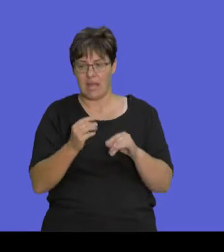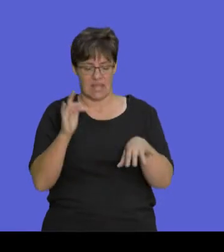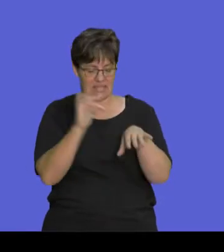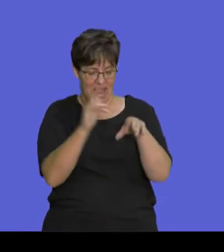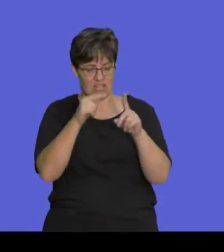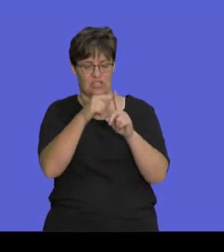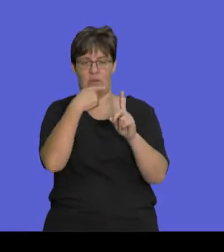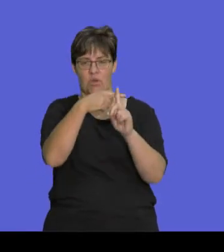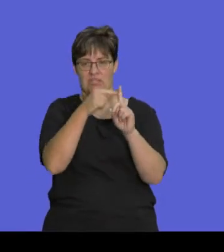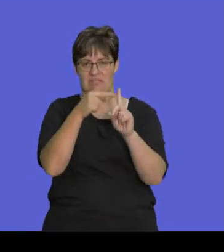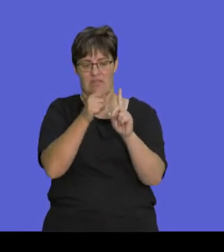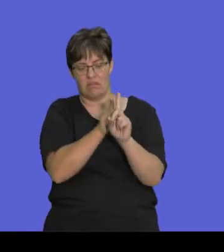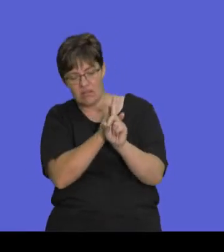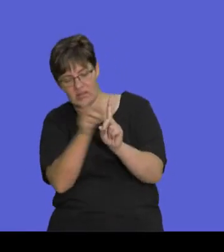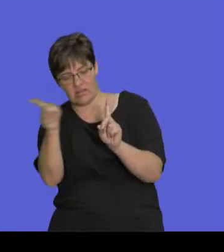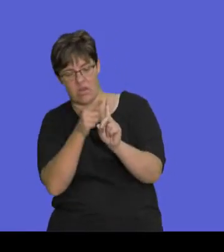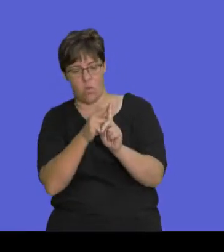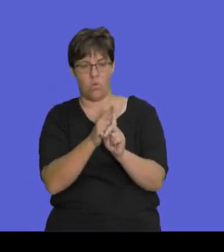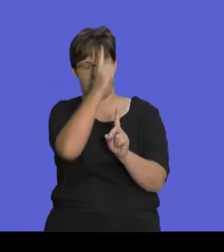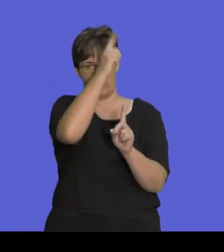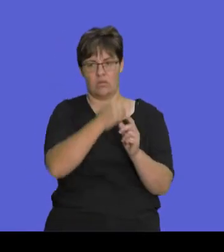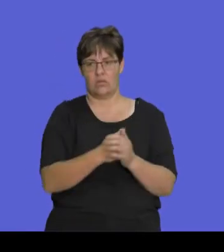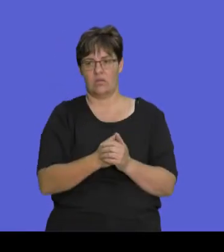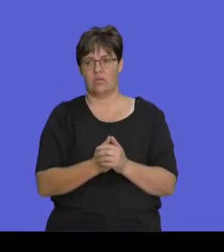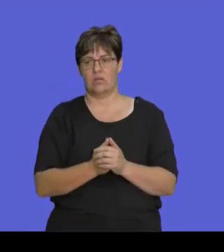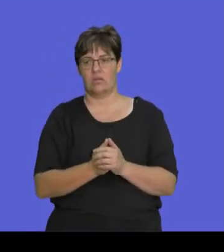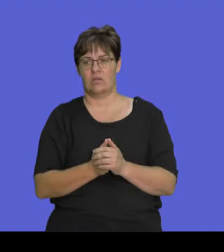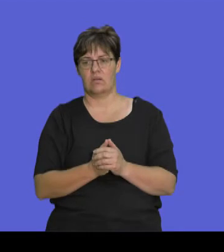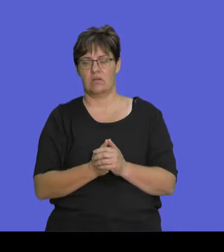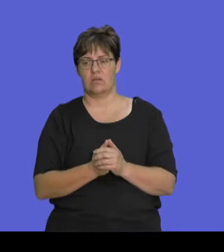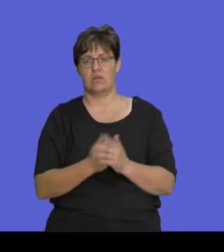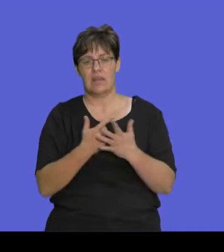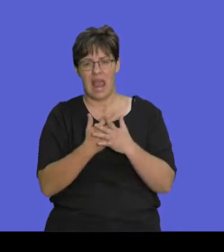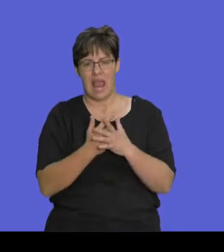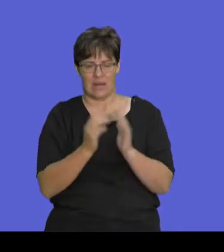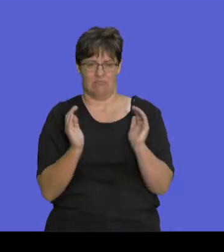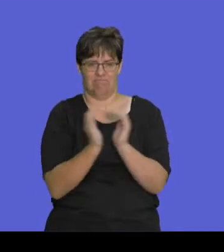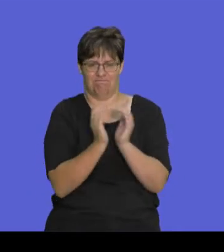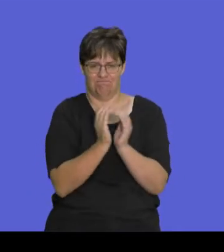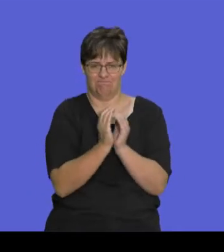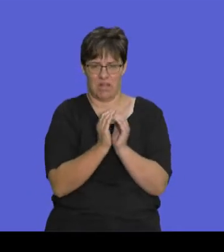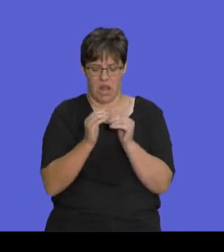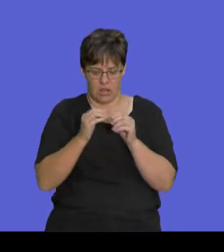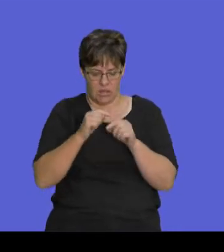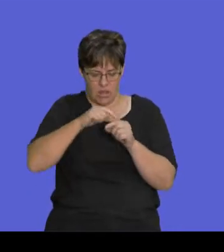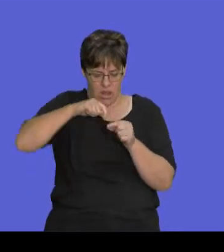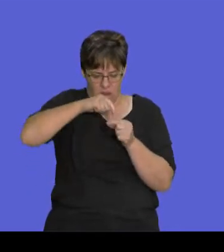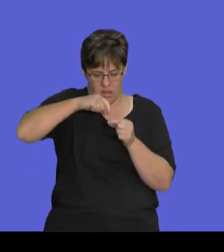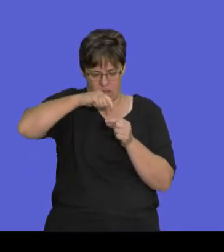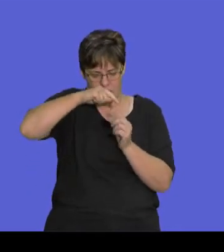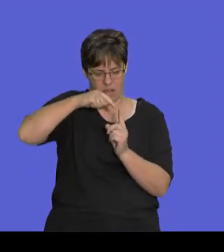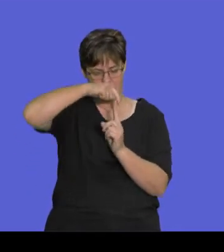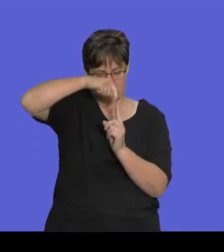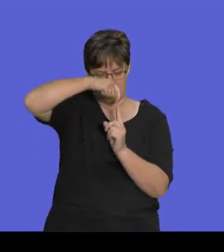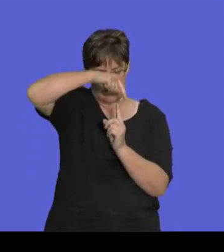means it has to touch the surface of the point charge in our representation, right? Then we talk about density of field lines, right?